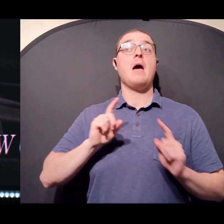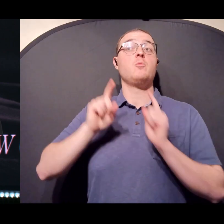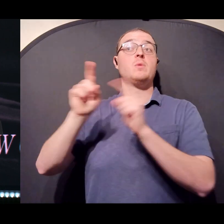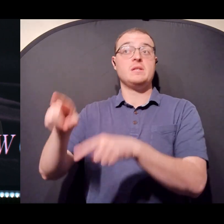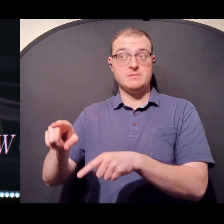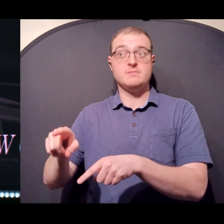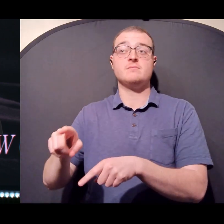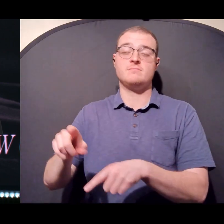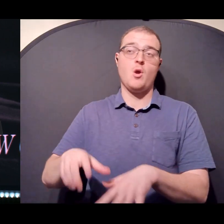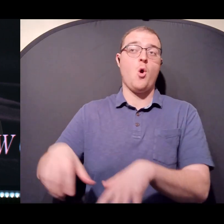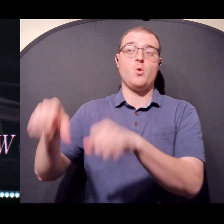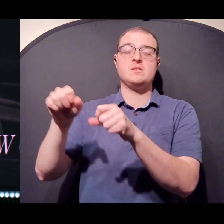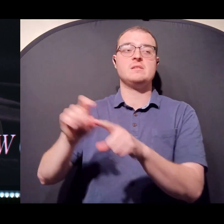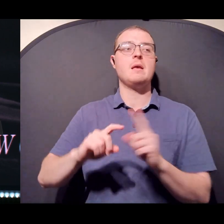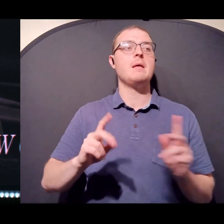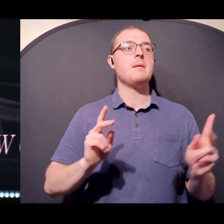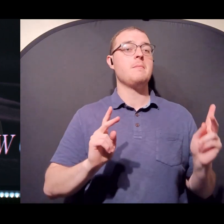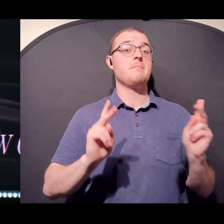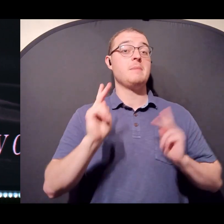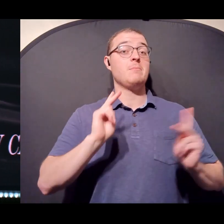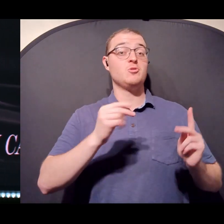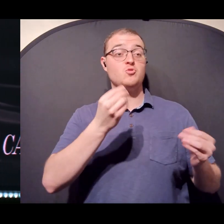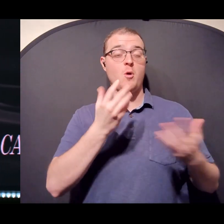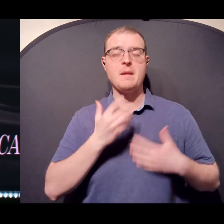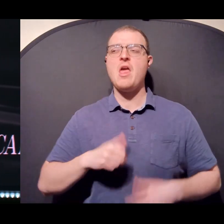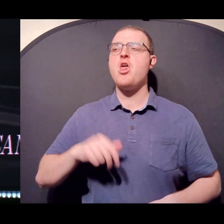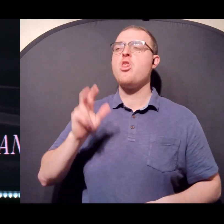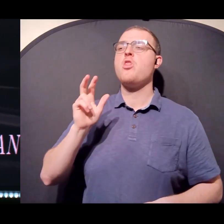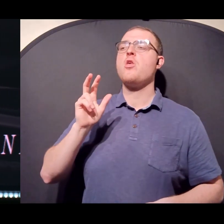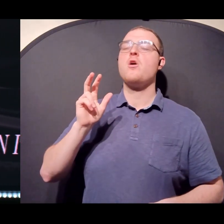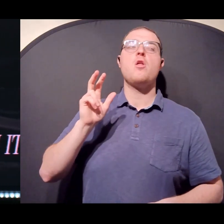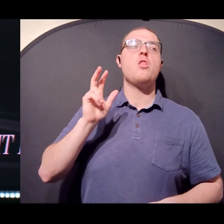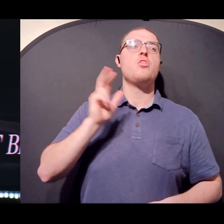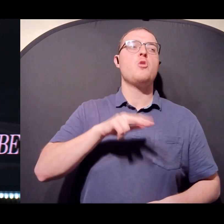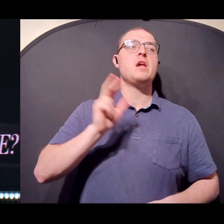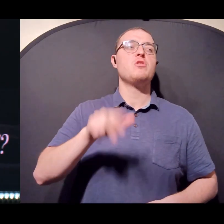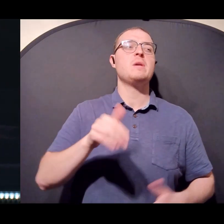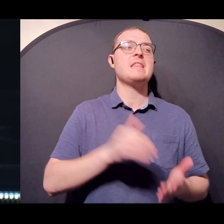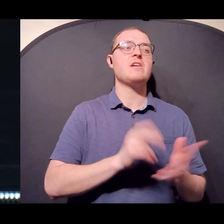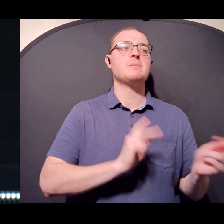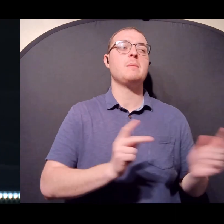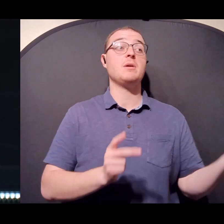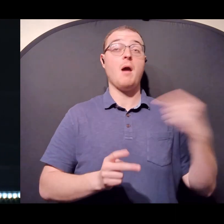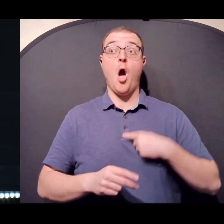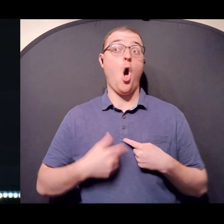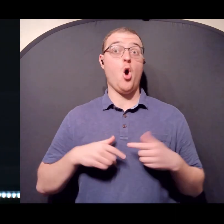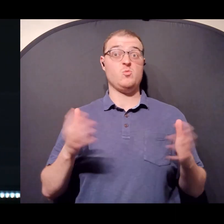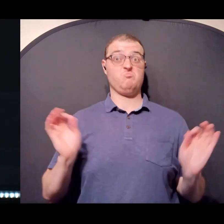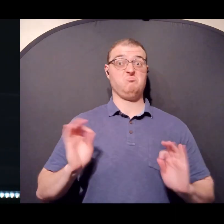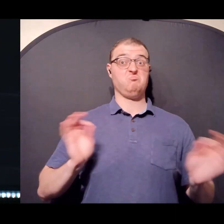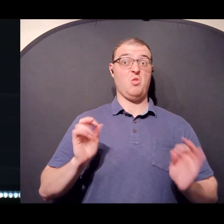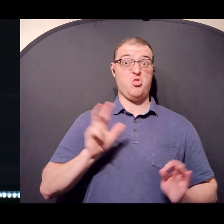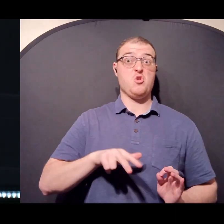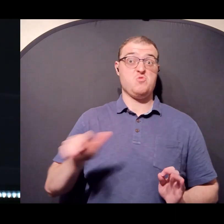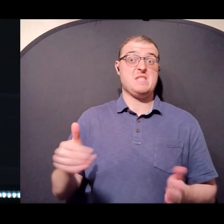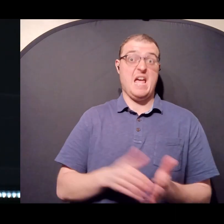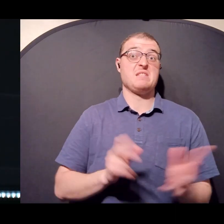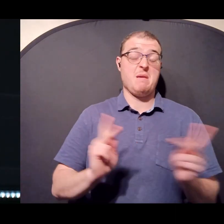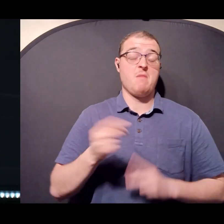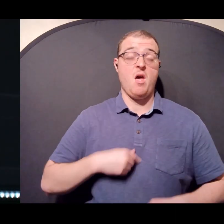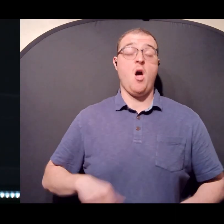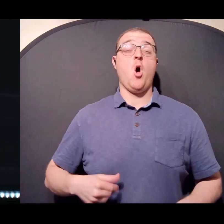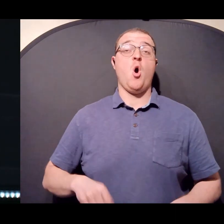31? 33. All right. 33,000. Sounds great. That's good. Had an interview the afternoon before